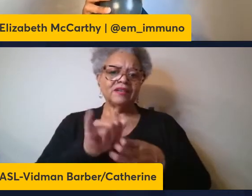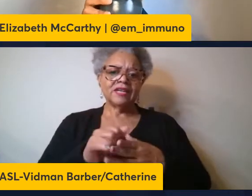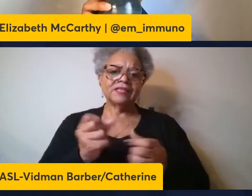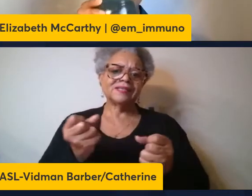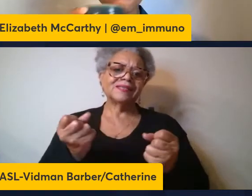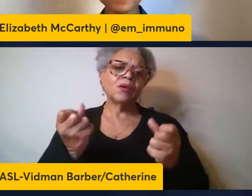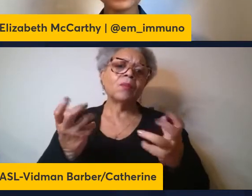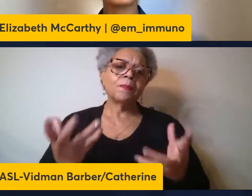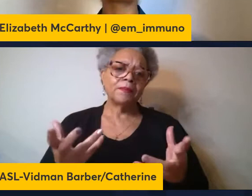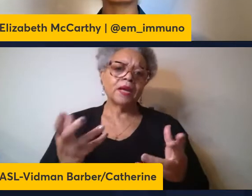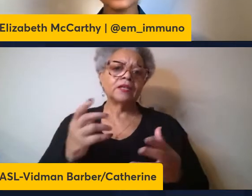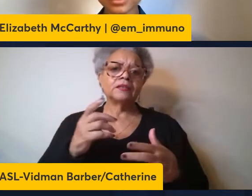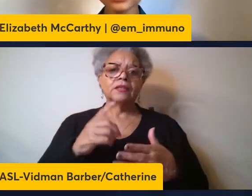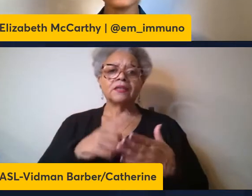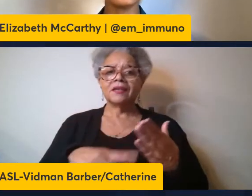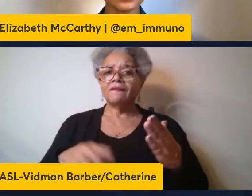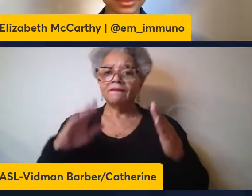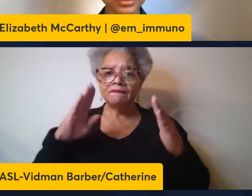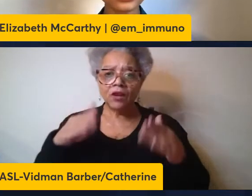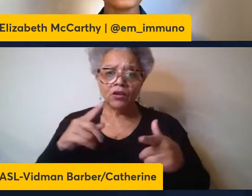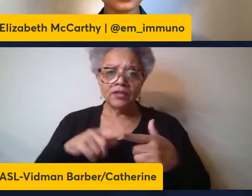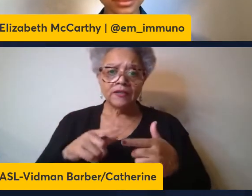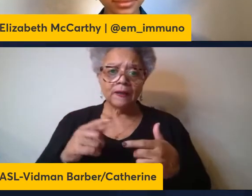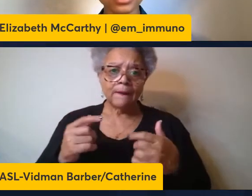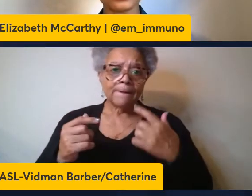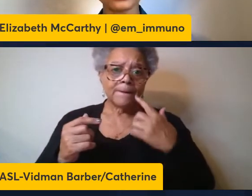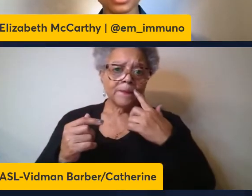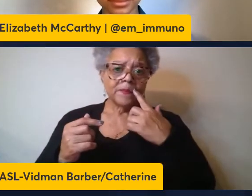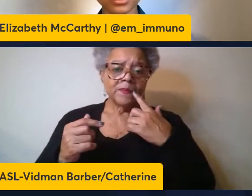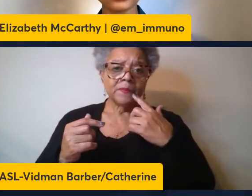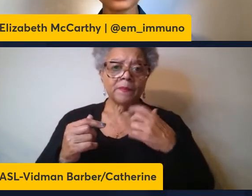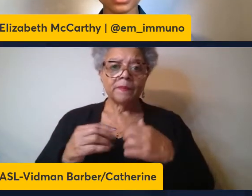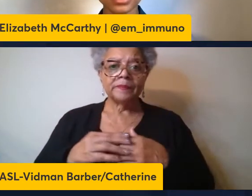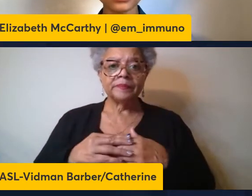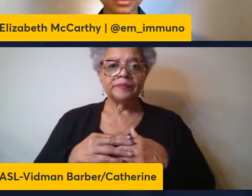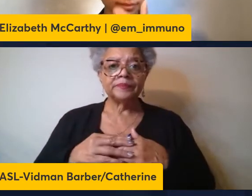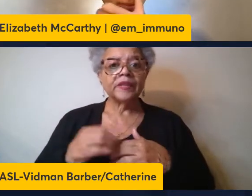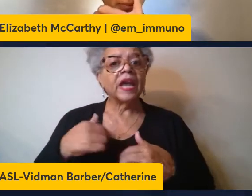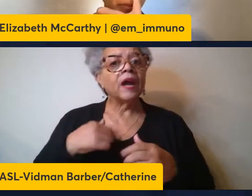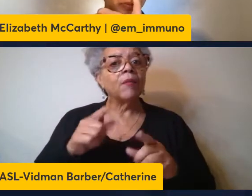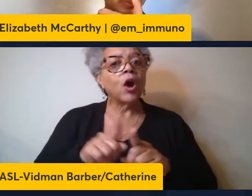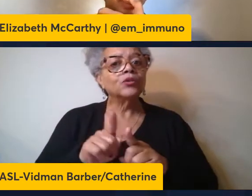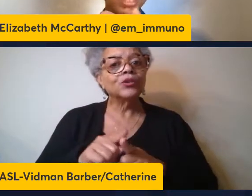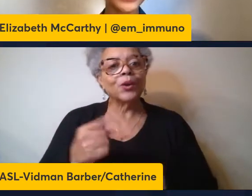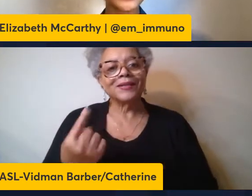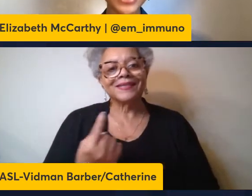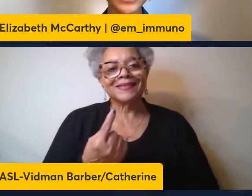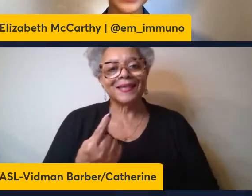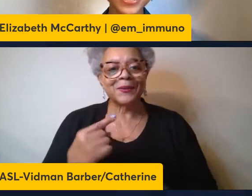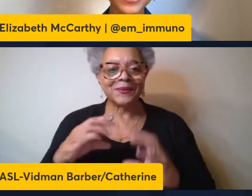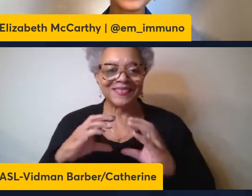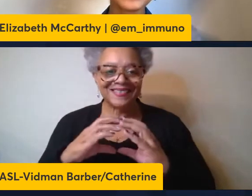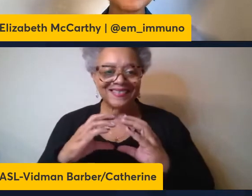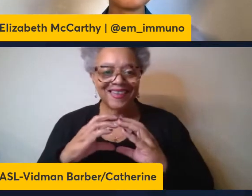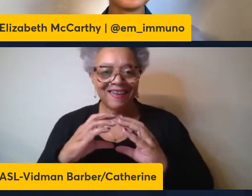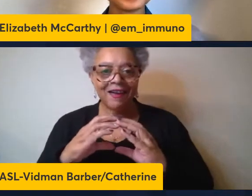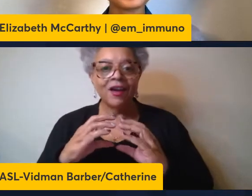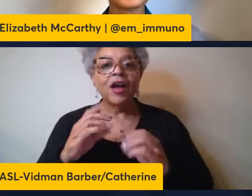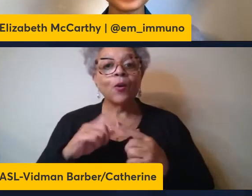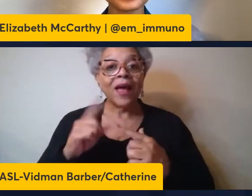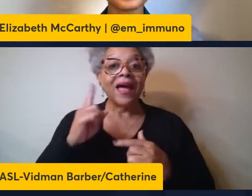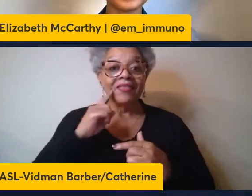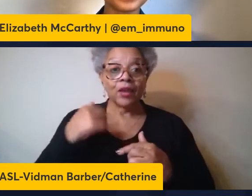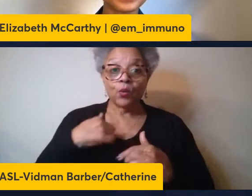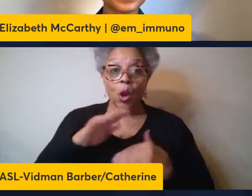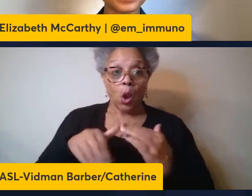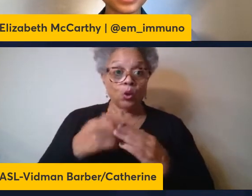model organism focus, and we've learned so much from that. And also single cell, like we're, I think, all using